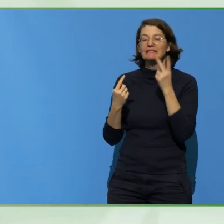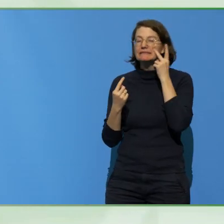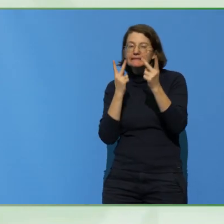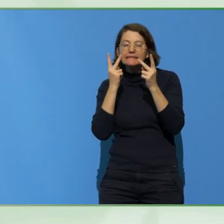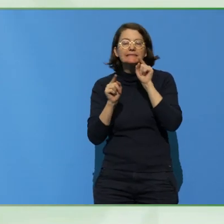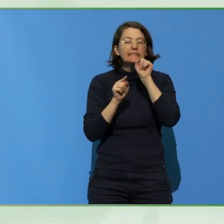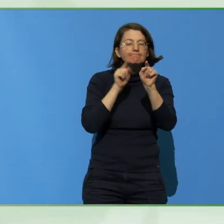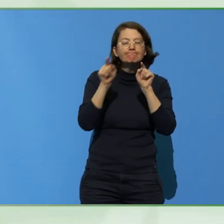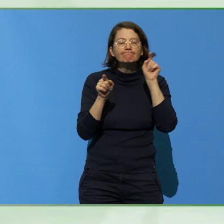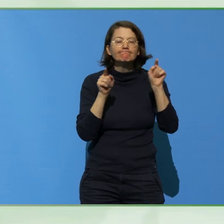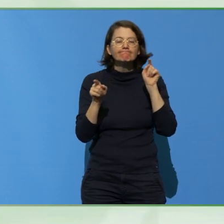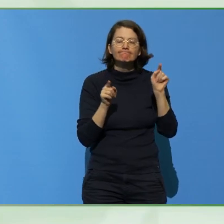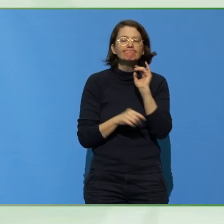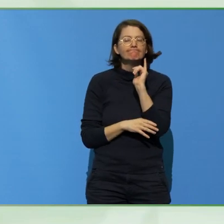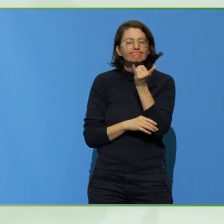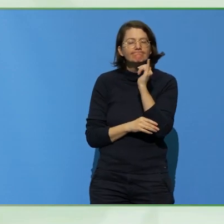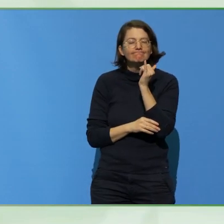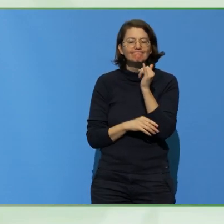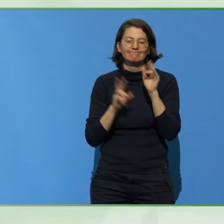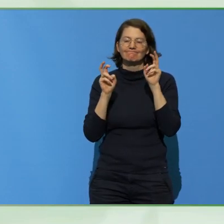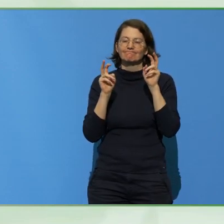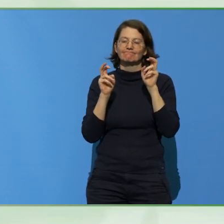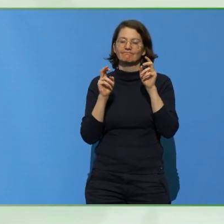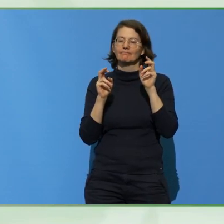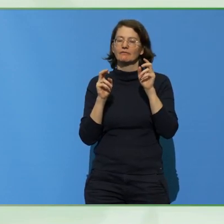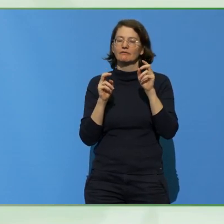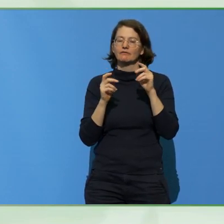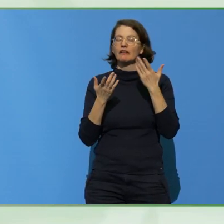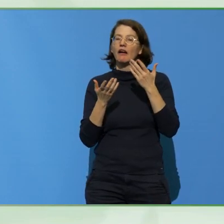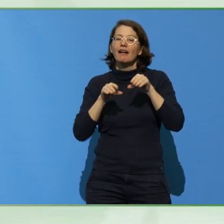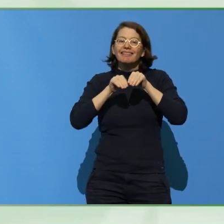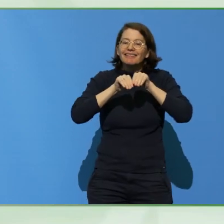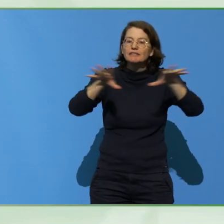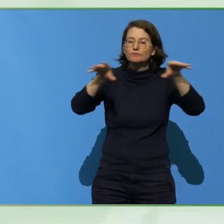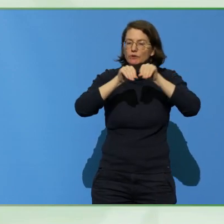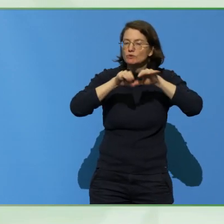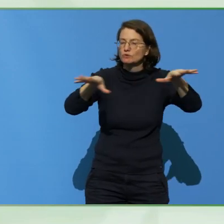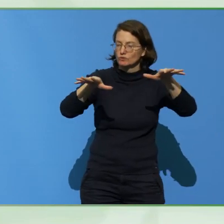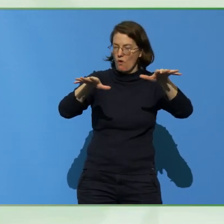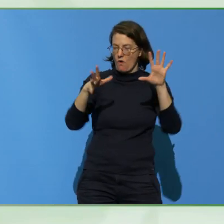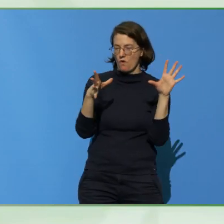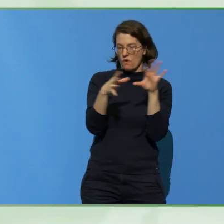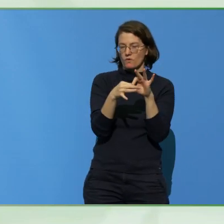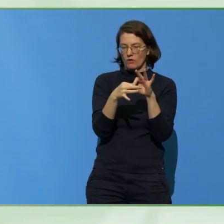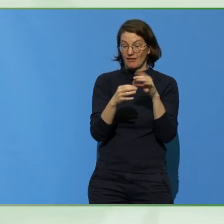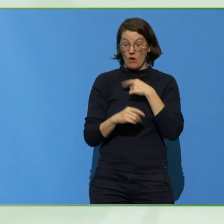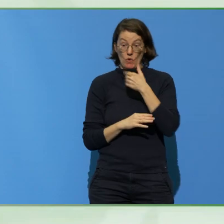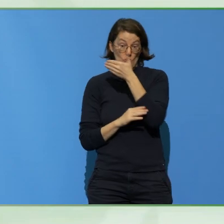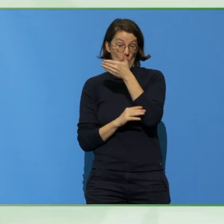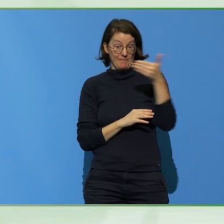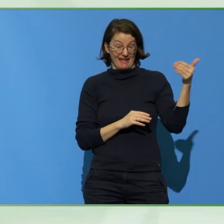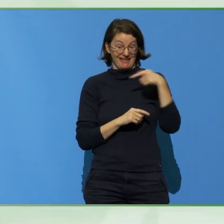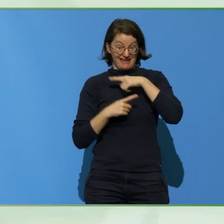For us, the companies that we work with have typically shown a little bit of traction. To give you a frame of reference, last year in